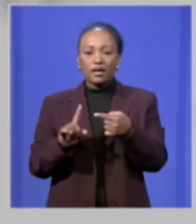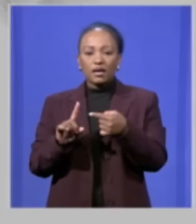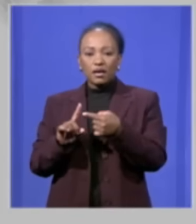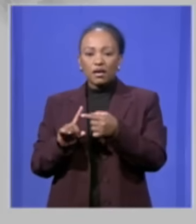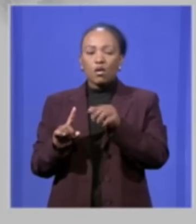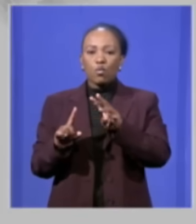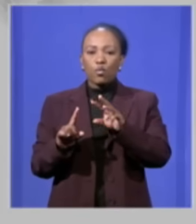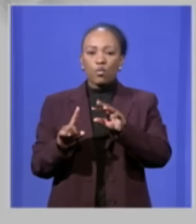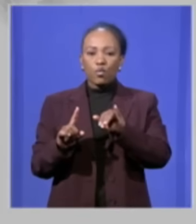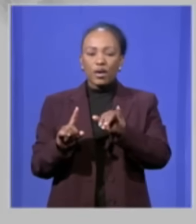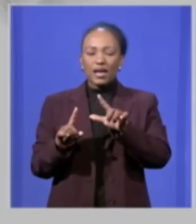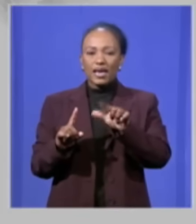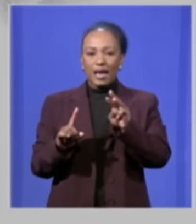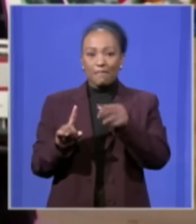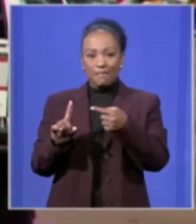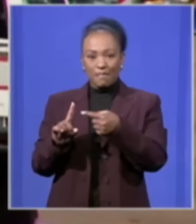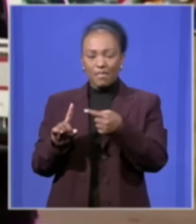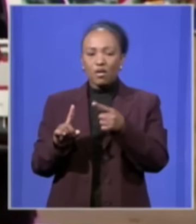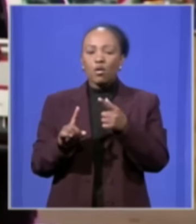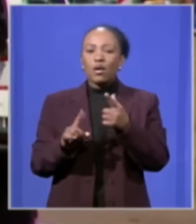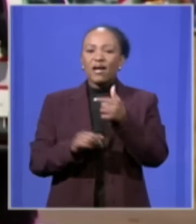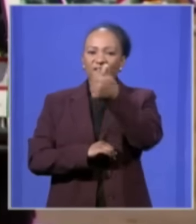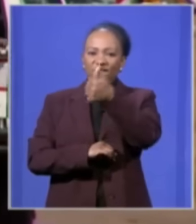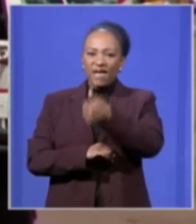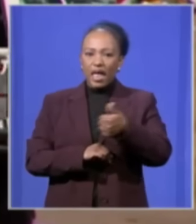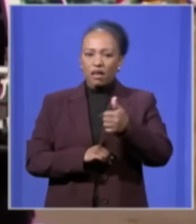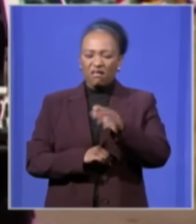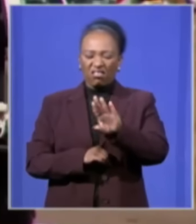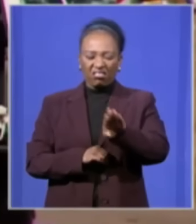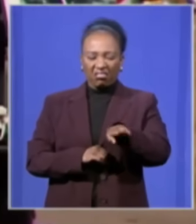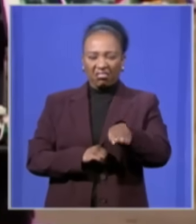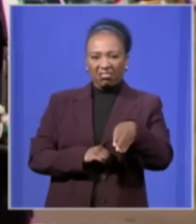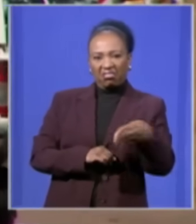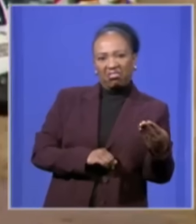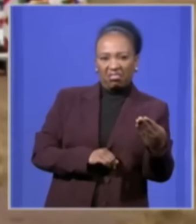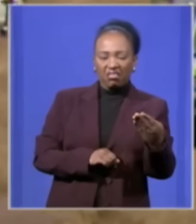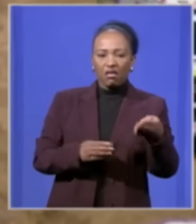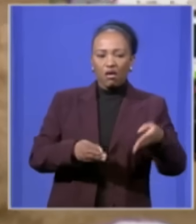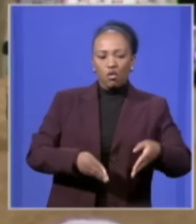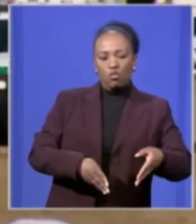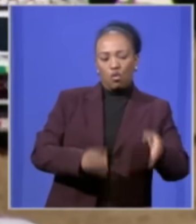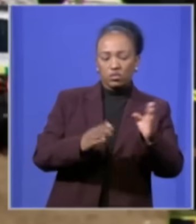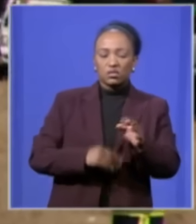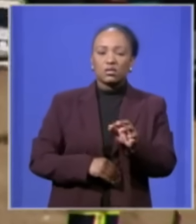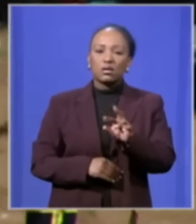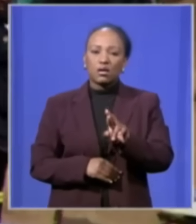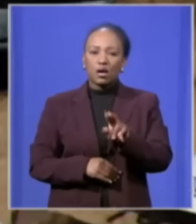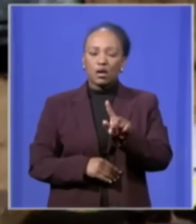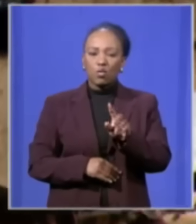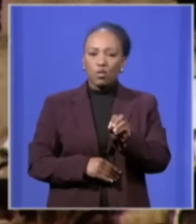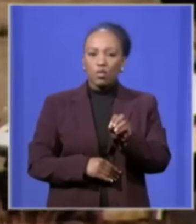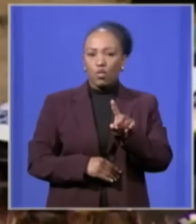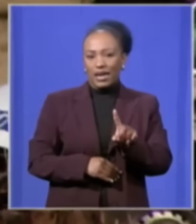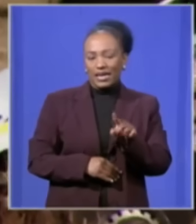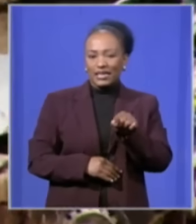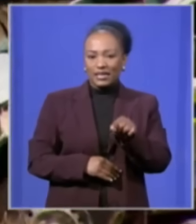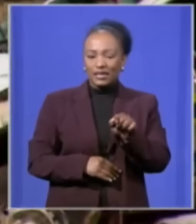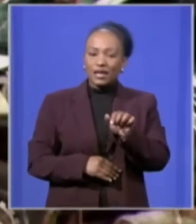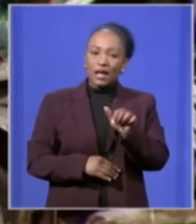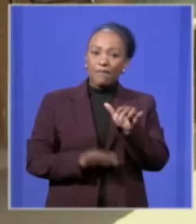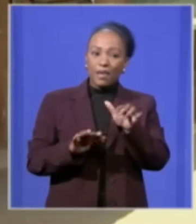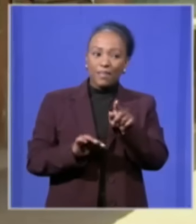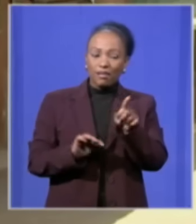Lelaka kwa mo Kgopong e menugile mabane mo mmileng wa R101 Sergeant Lelaka ga mmogo le bagolegwa ba le barataro ba